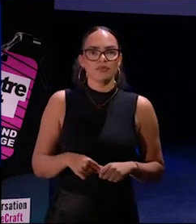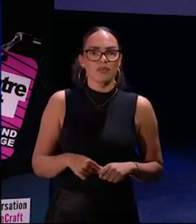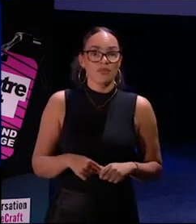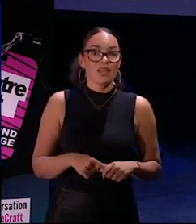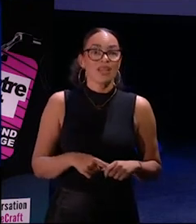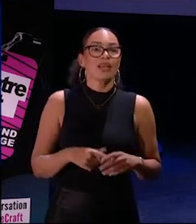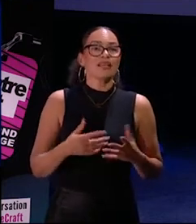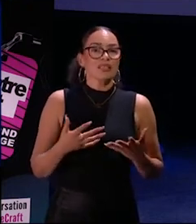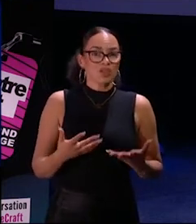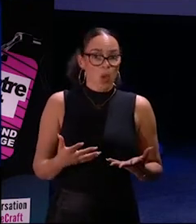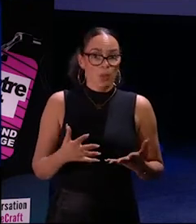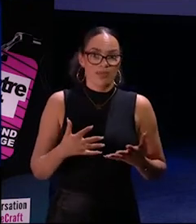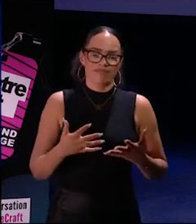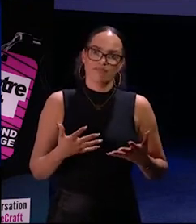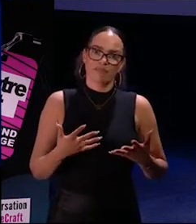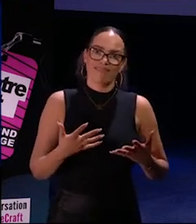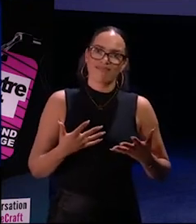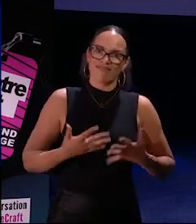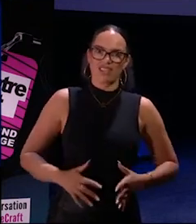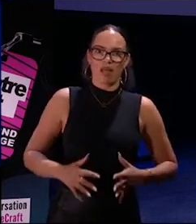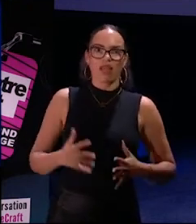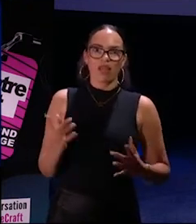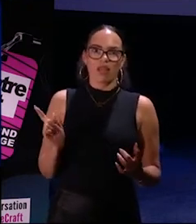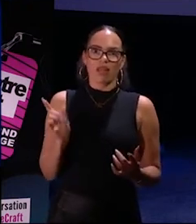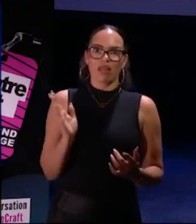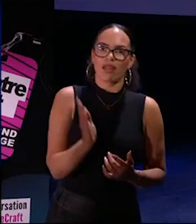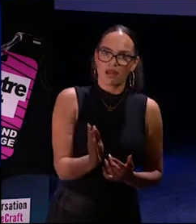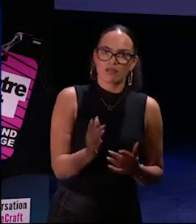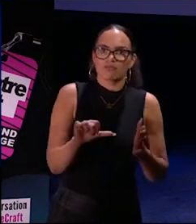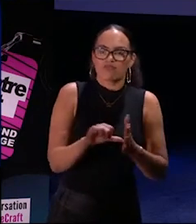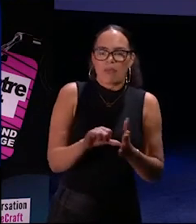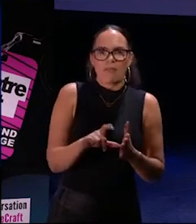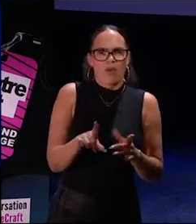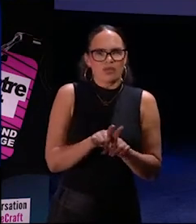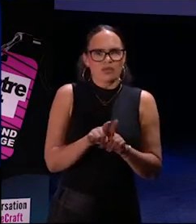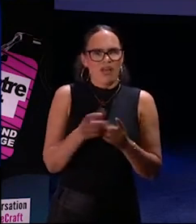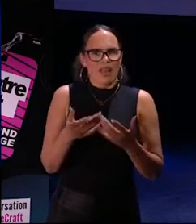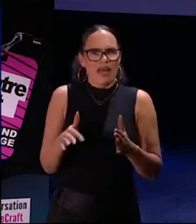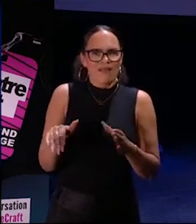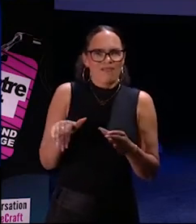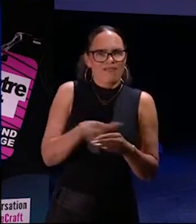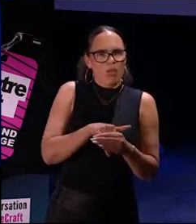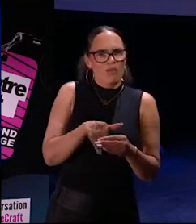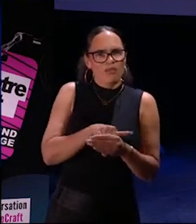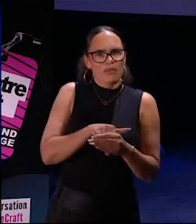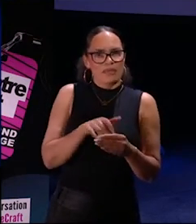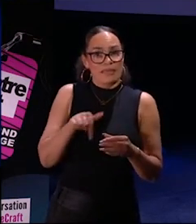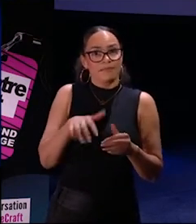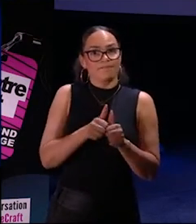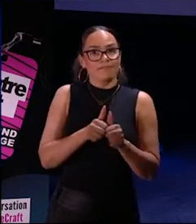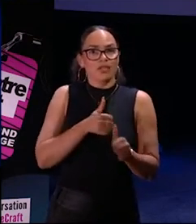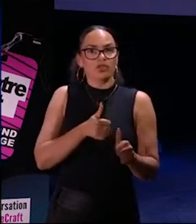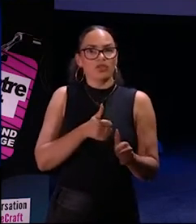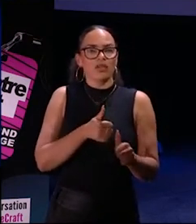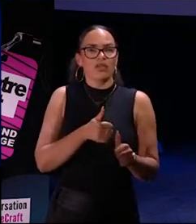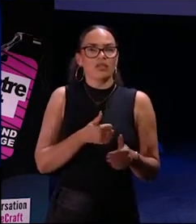Yes, there was the fiscal side of it being problematic, but there was also the kind of lack of involvement in this industry that some of us had given a